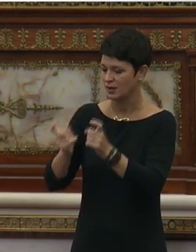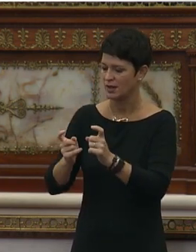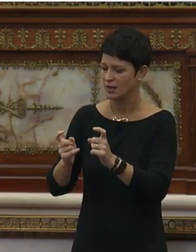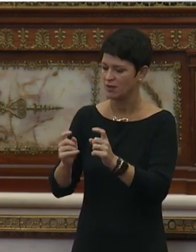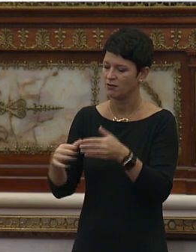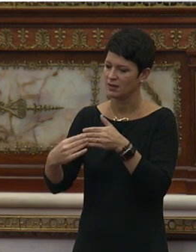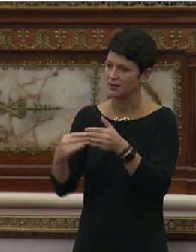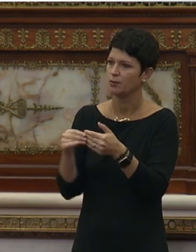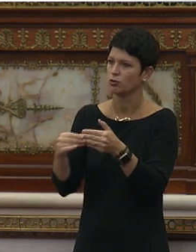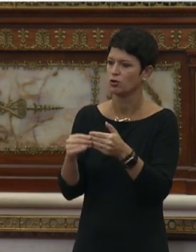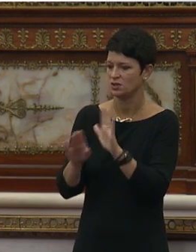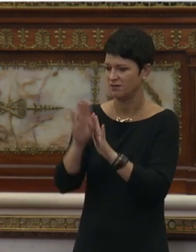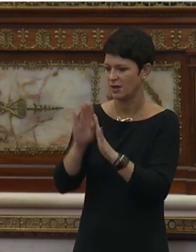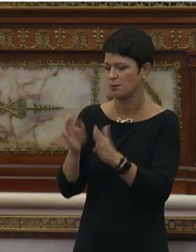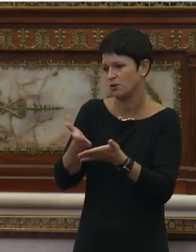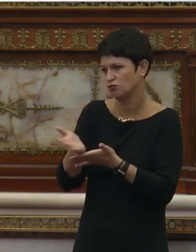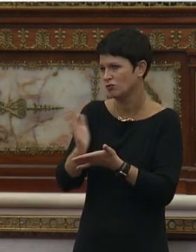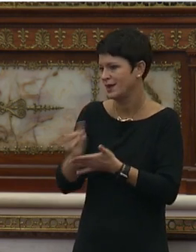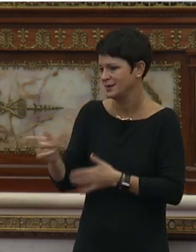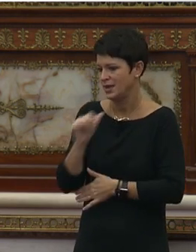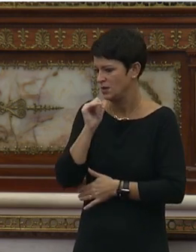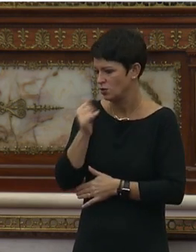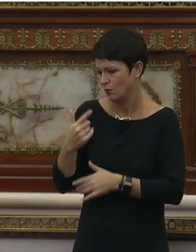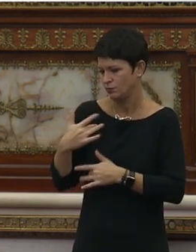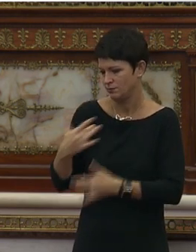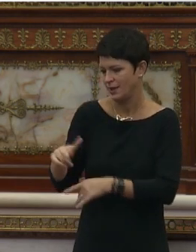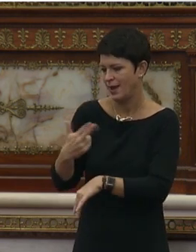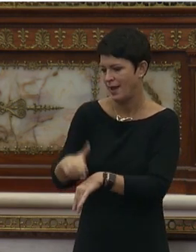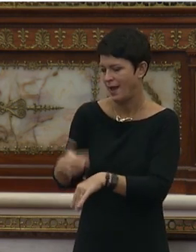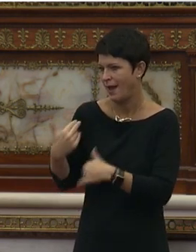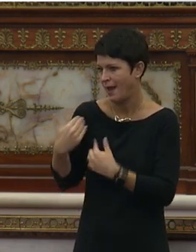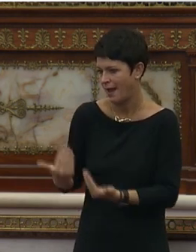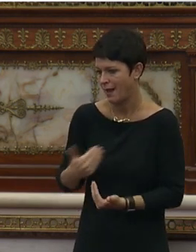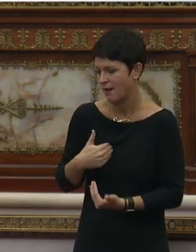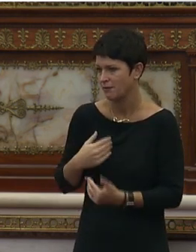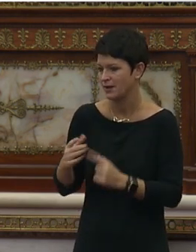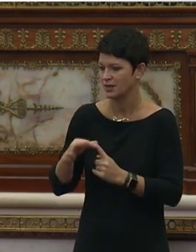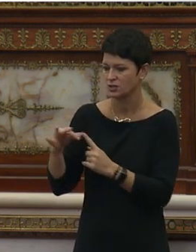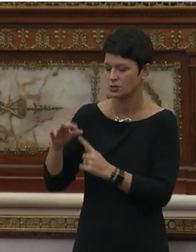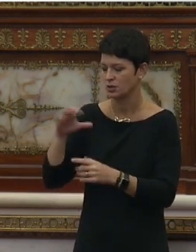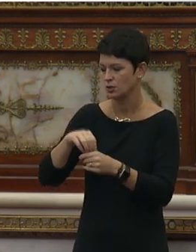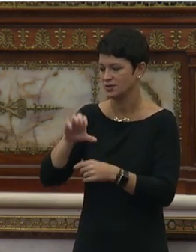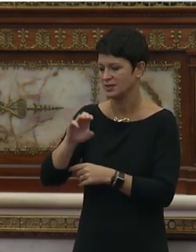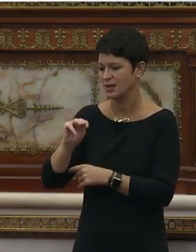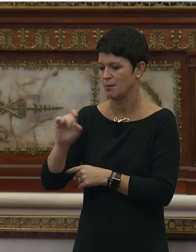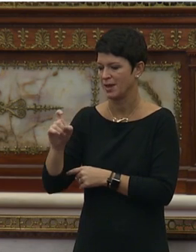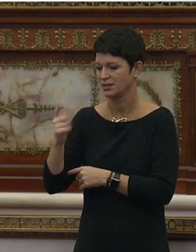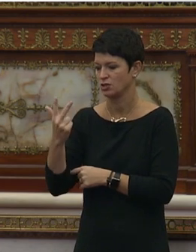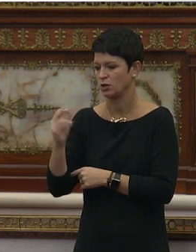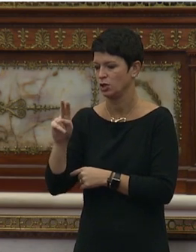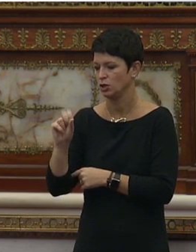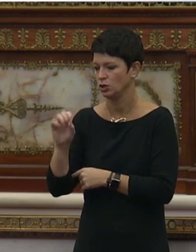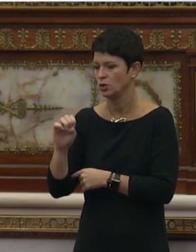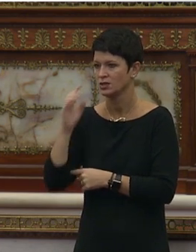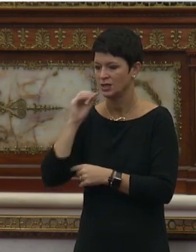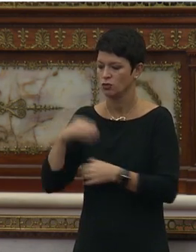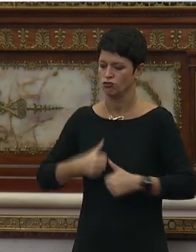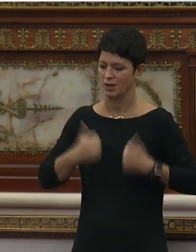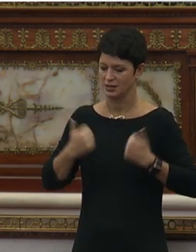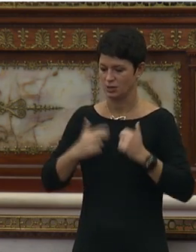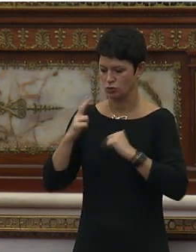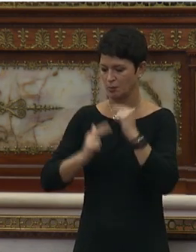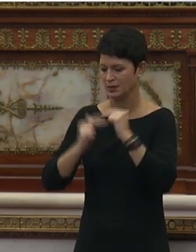liberal development rights they otherwise wouldn't have, including allowing CMX 3 uses to be built in residential